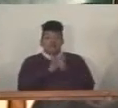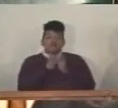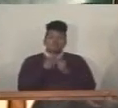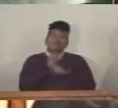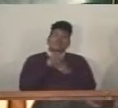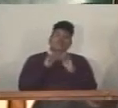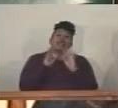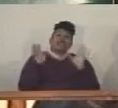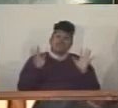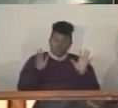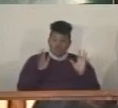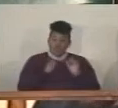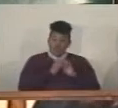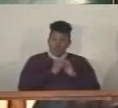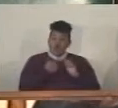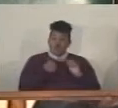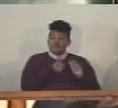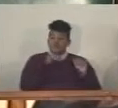of the victim.